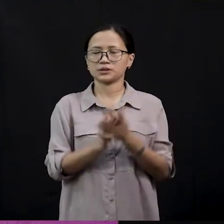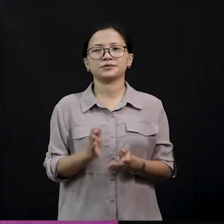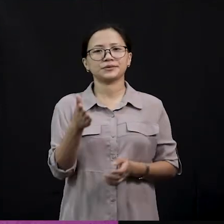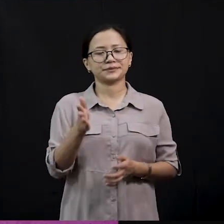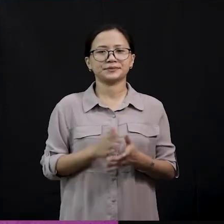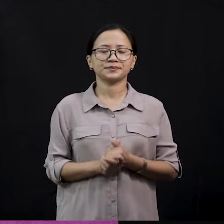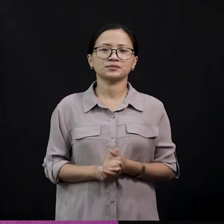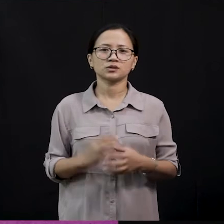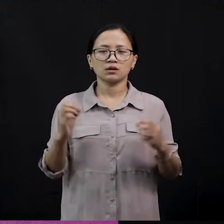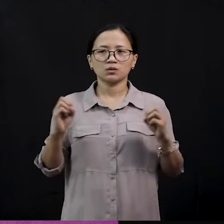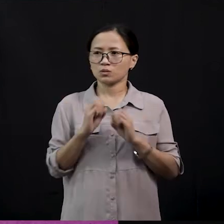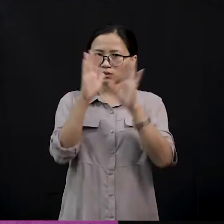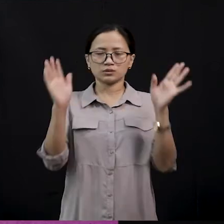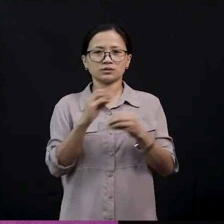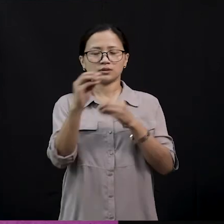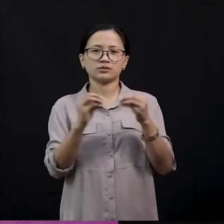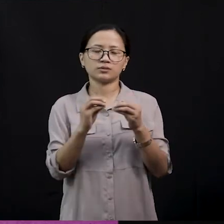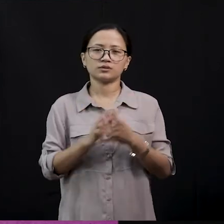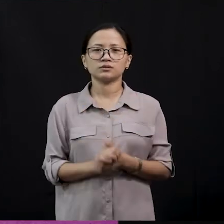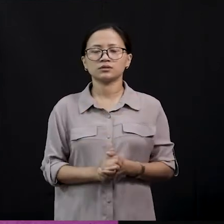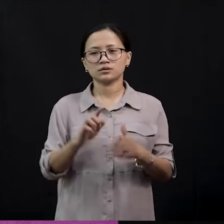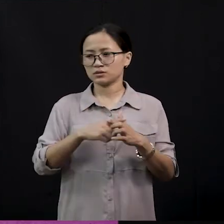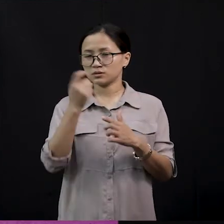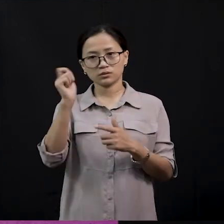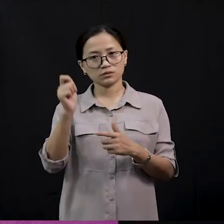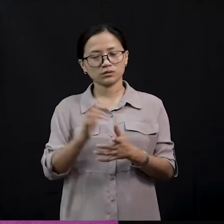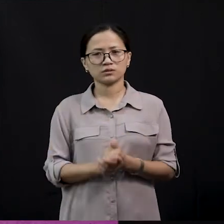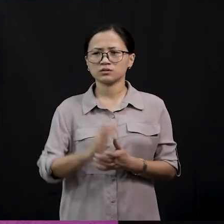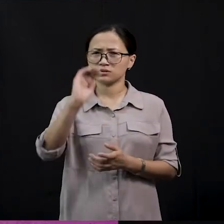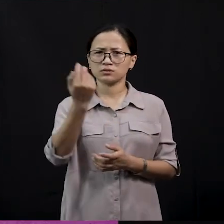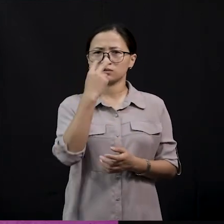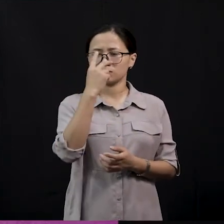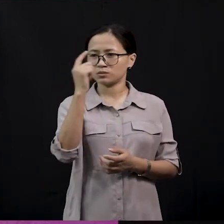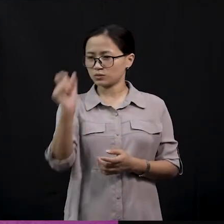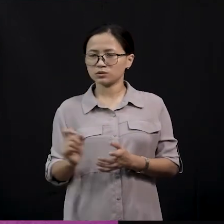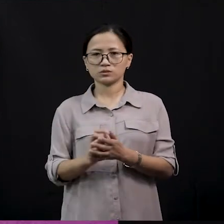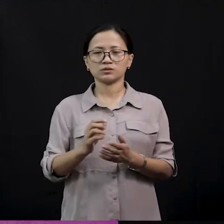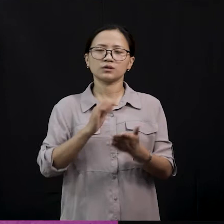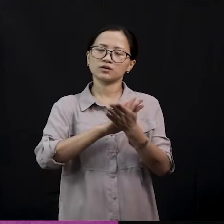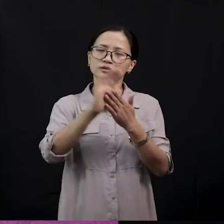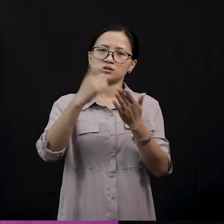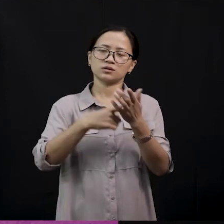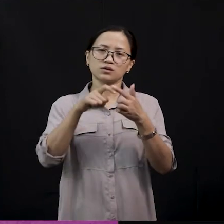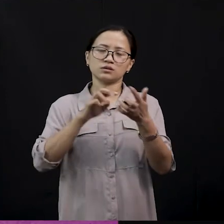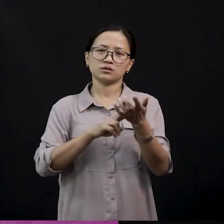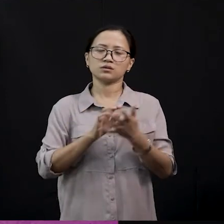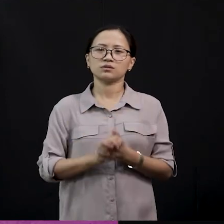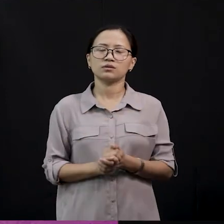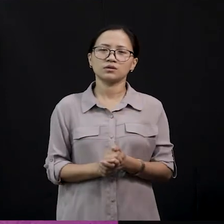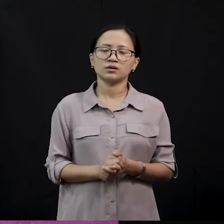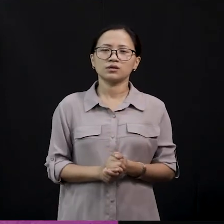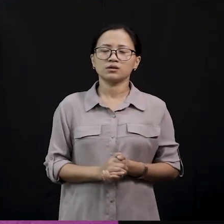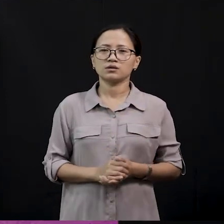still wondering about looking for a job, looking for someone to hire him, looking for a